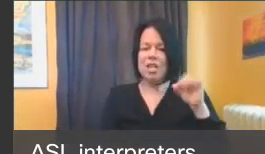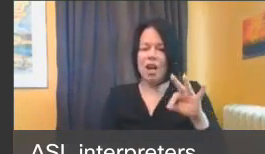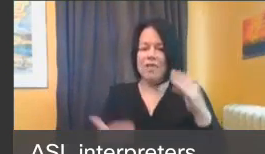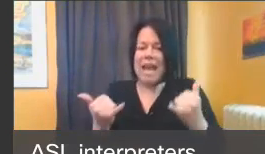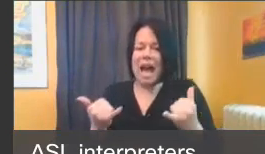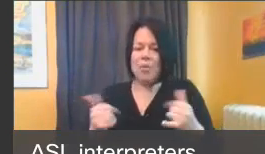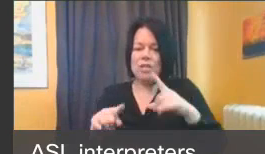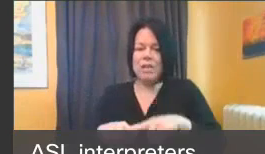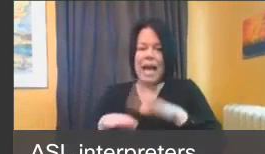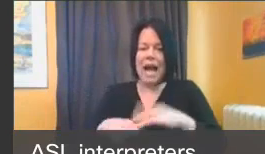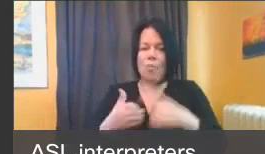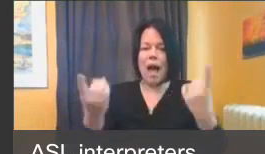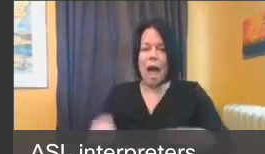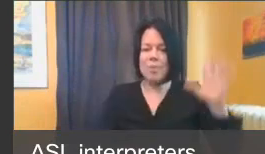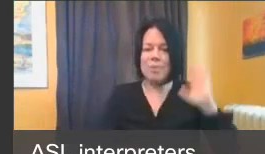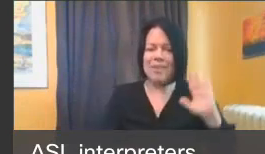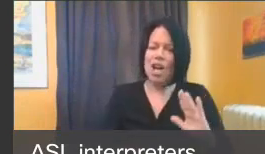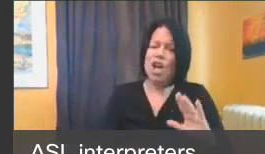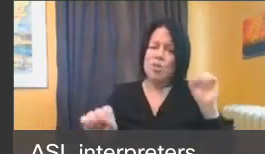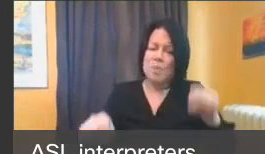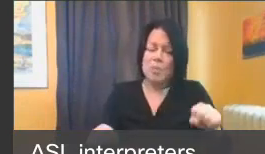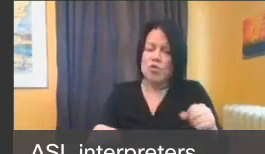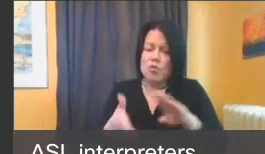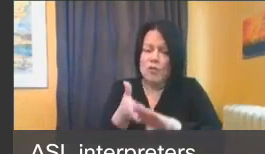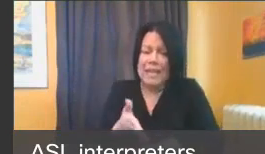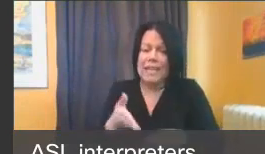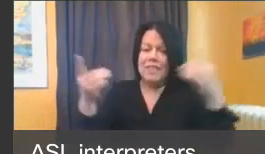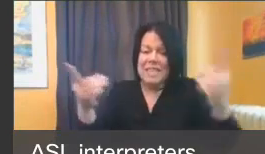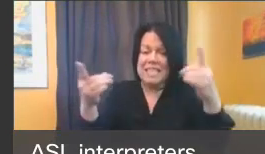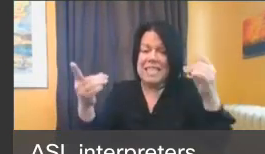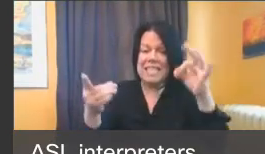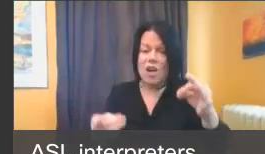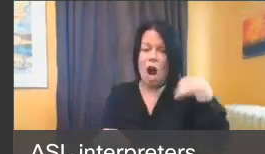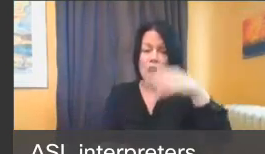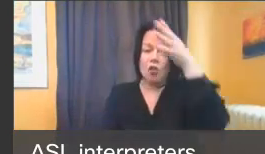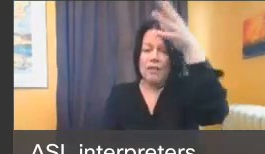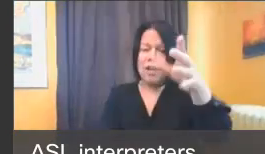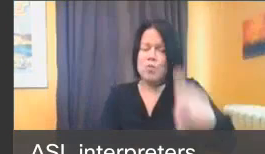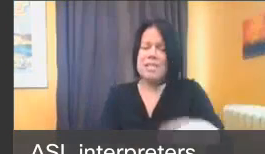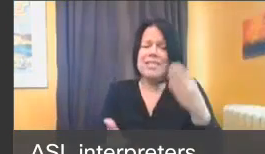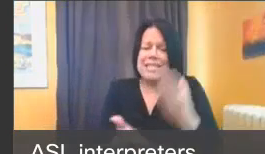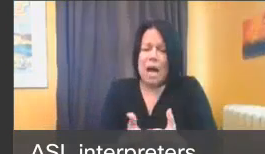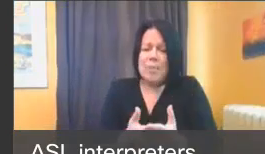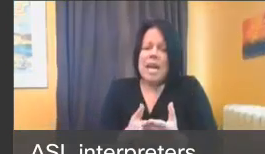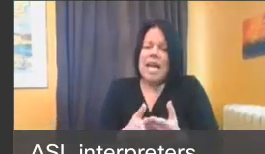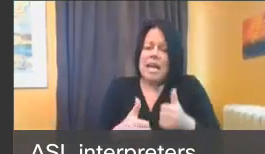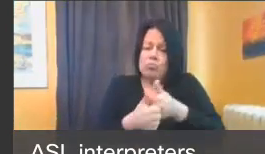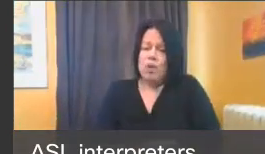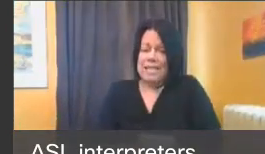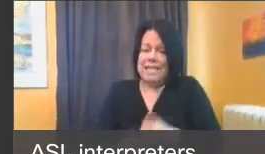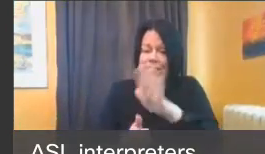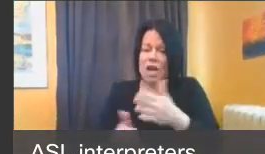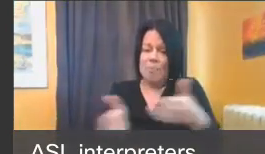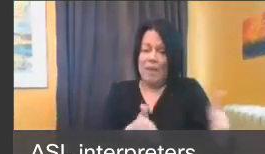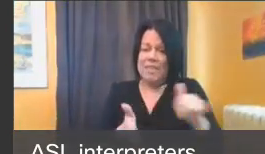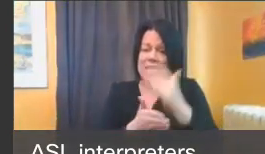1890s. So in order to forgive the sins of our grandfathers, we have to stop embracing their methods. And so this is why I wanted to talk about both time